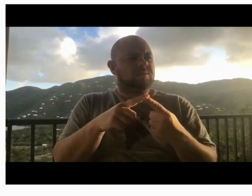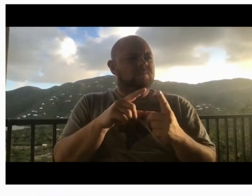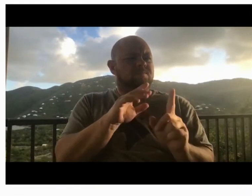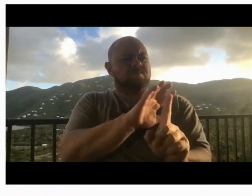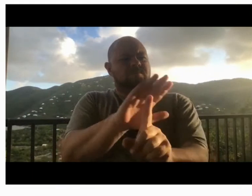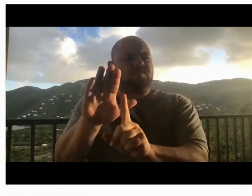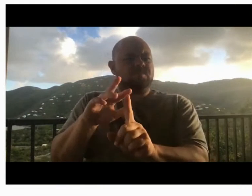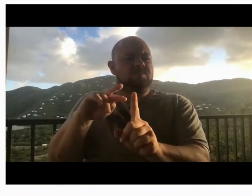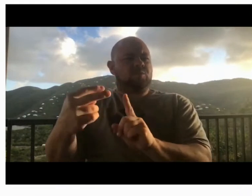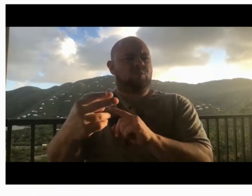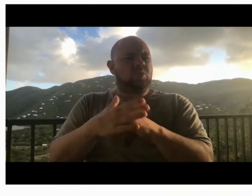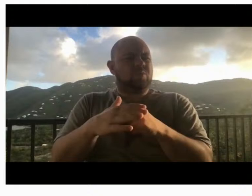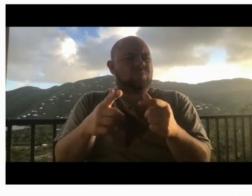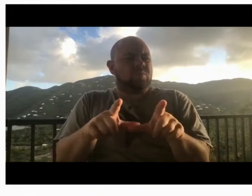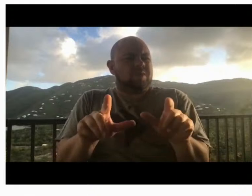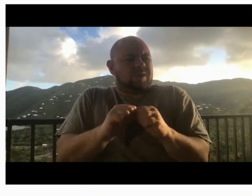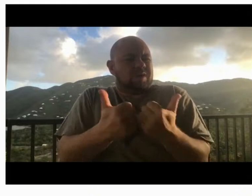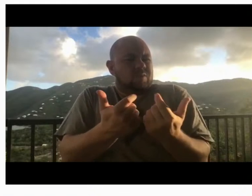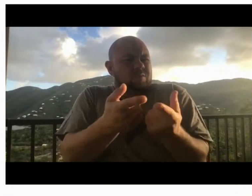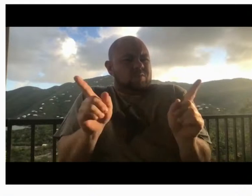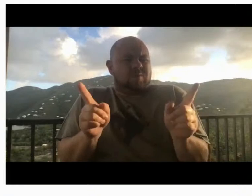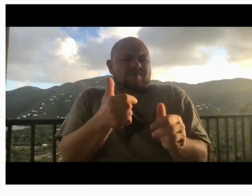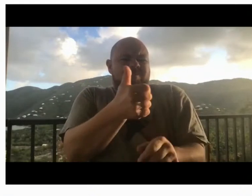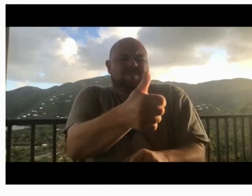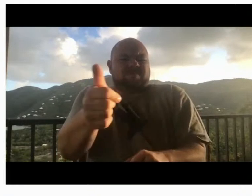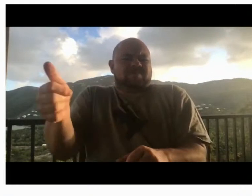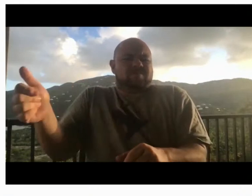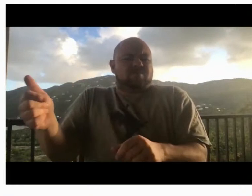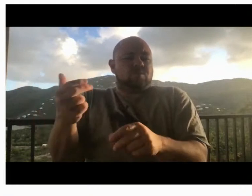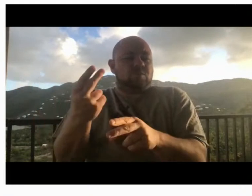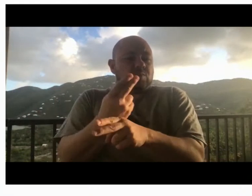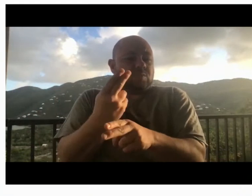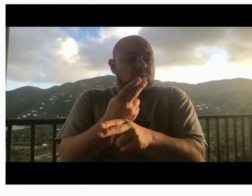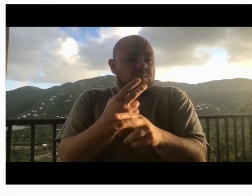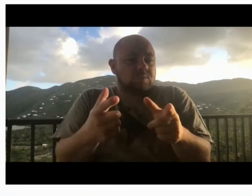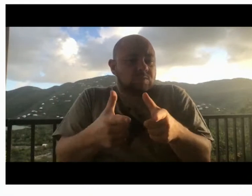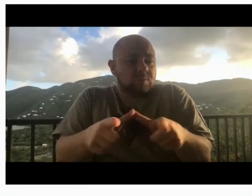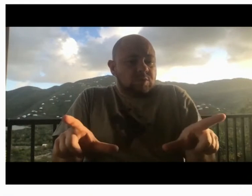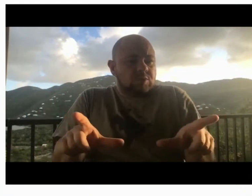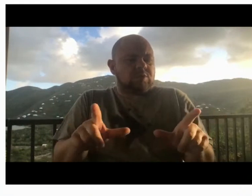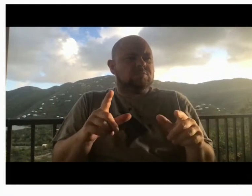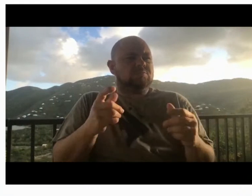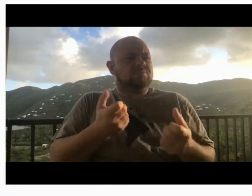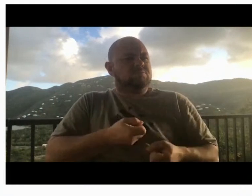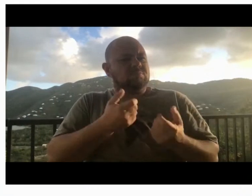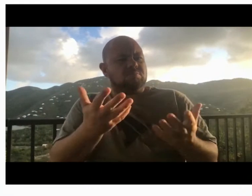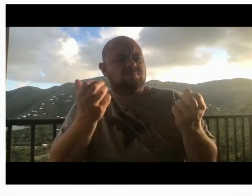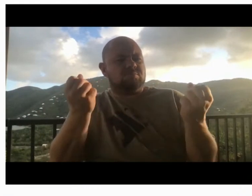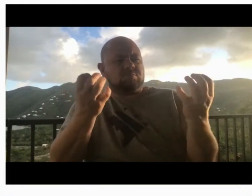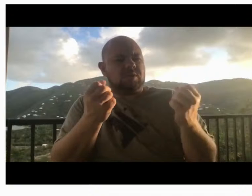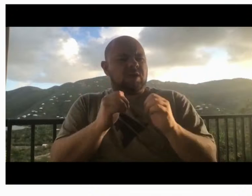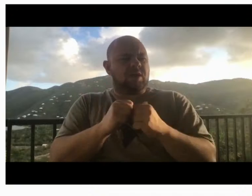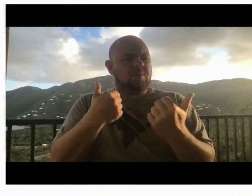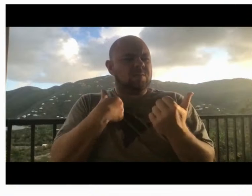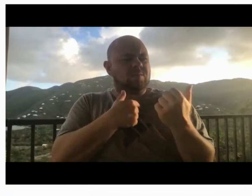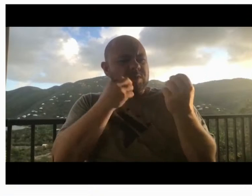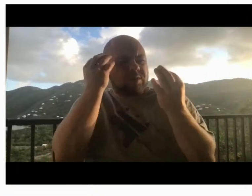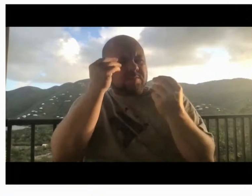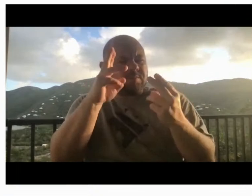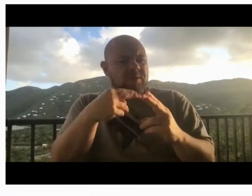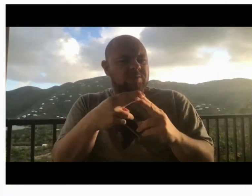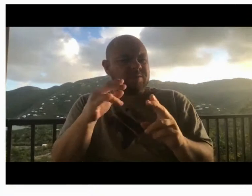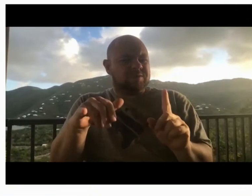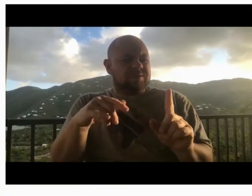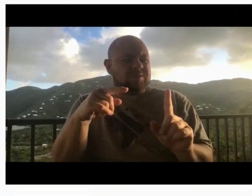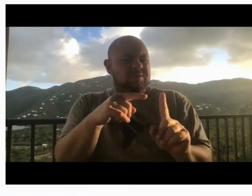when we think about their perspective on language and how they themselves use the language to express thought